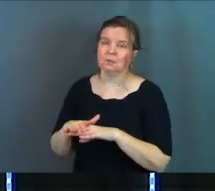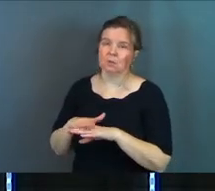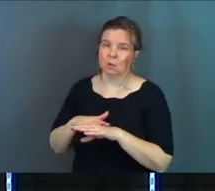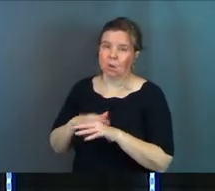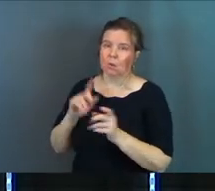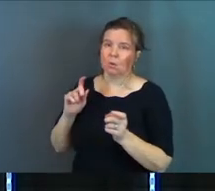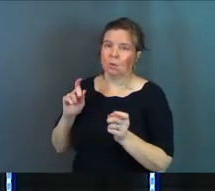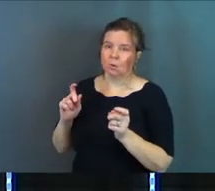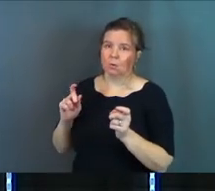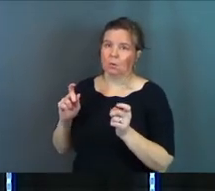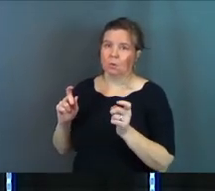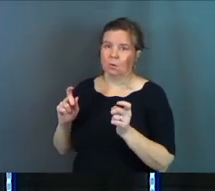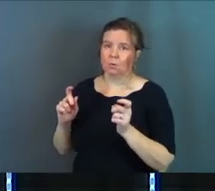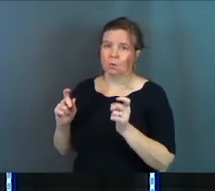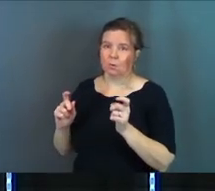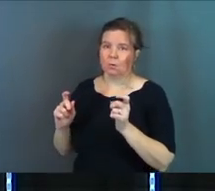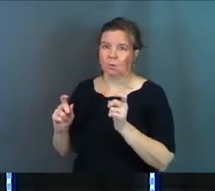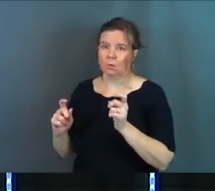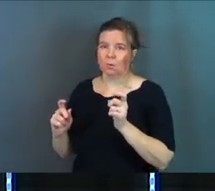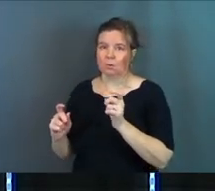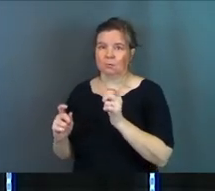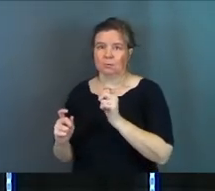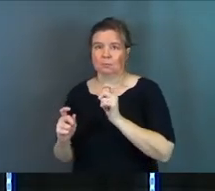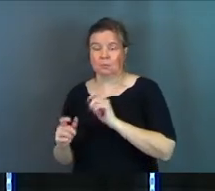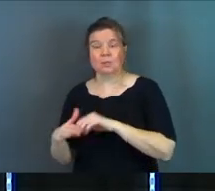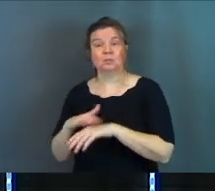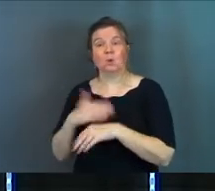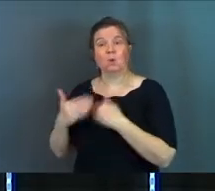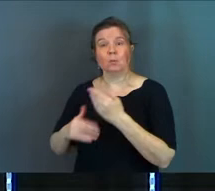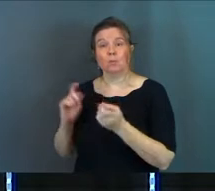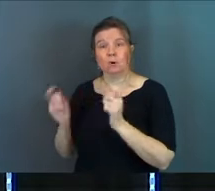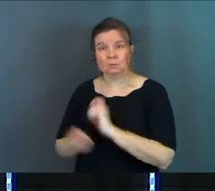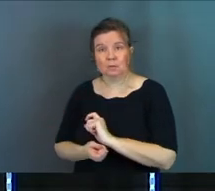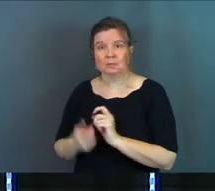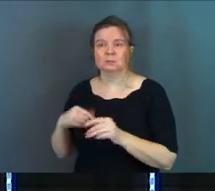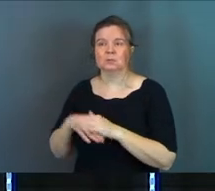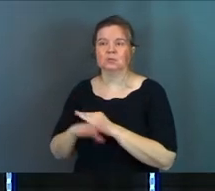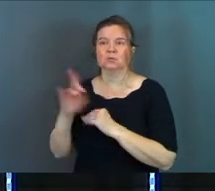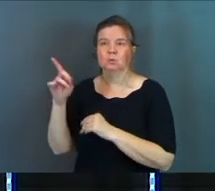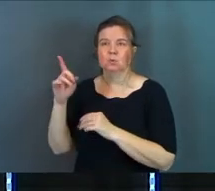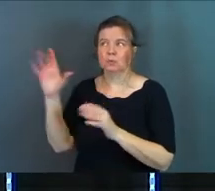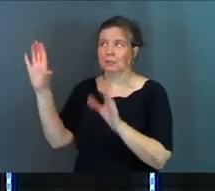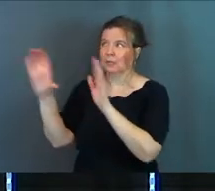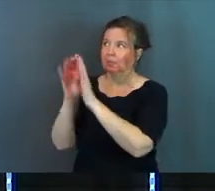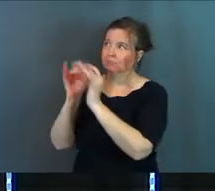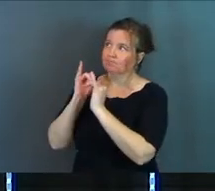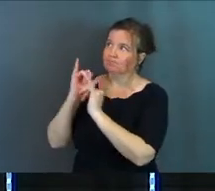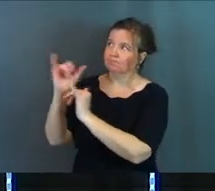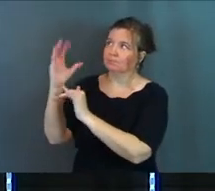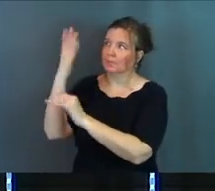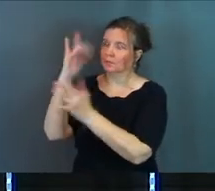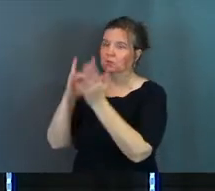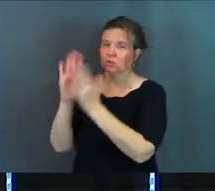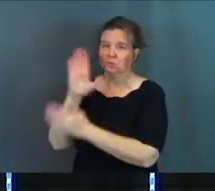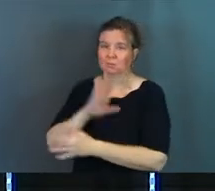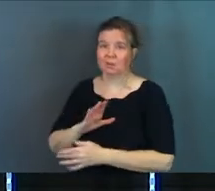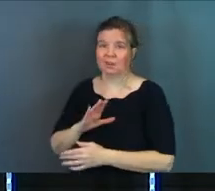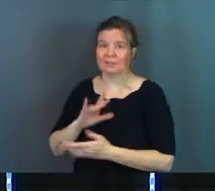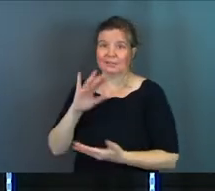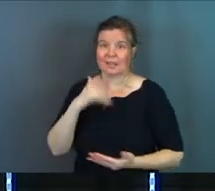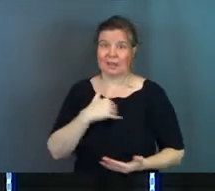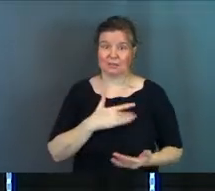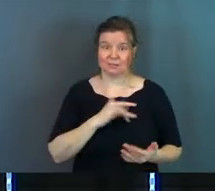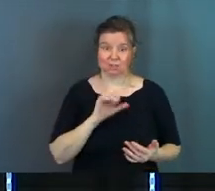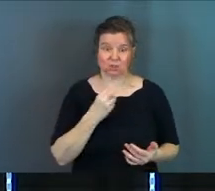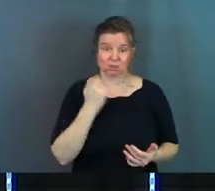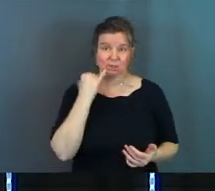slow, right? It's a slow process to change into the image of Jesus Christ and less into the image